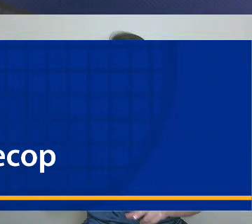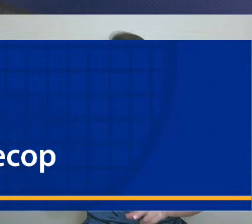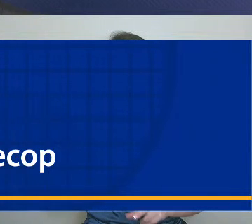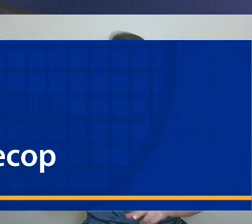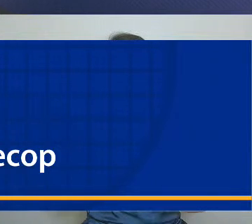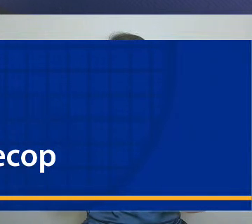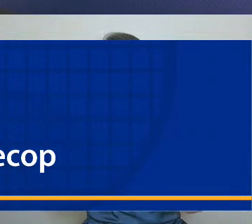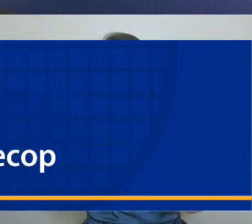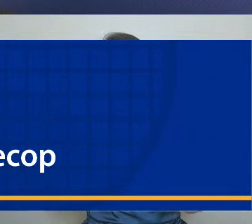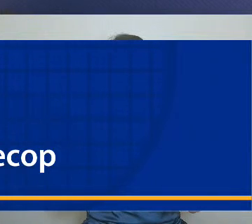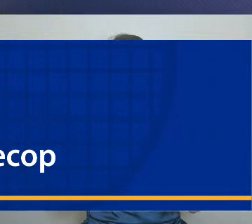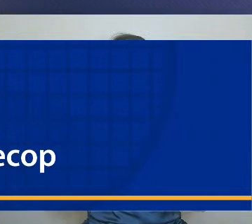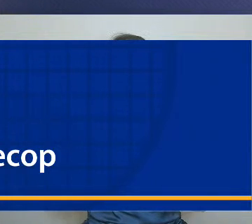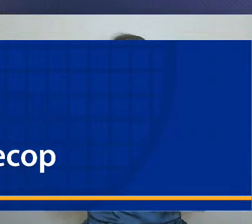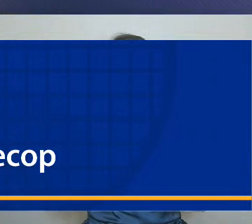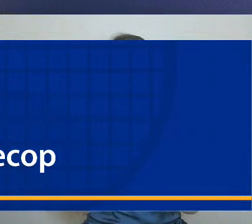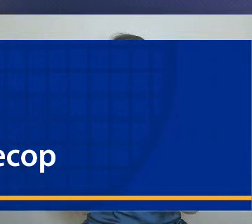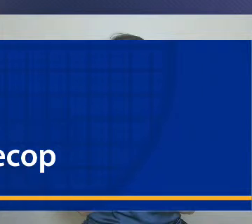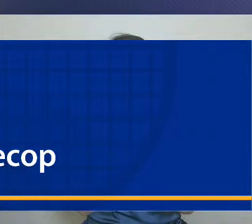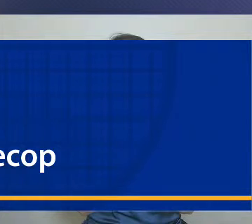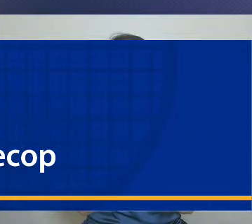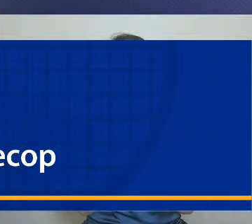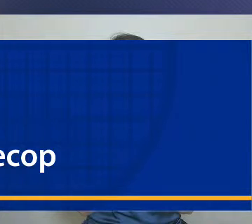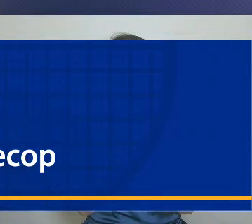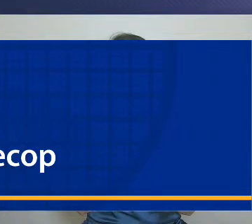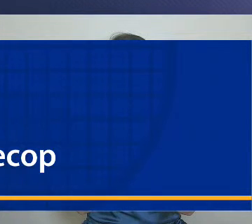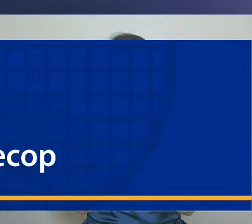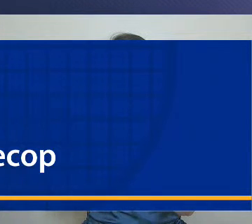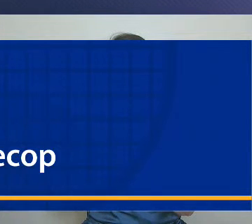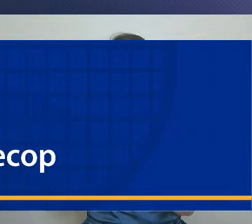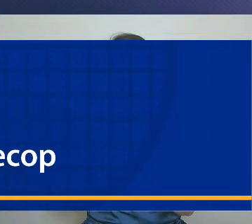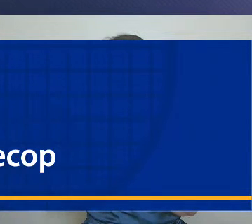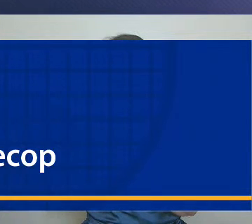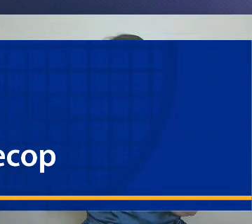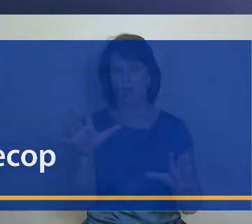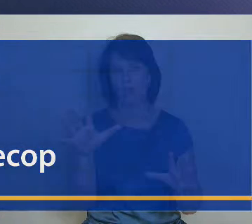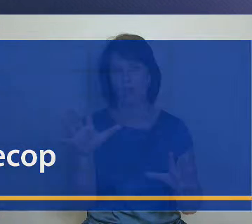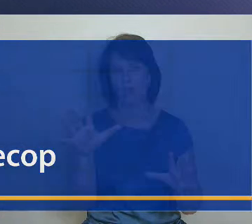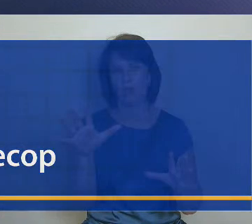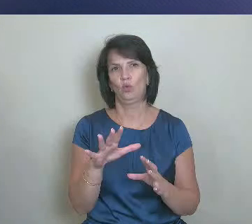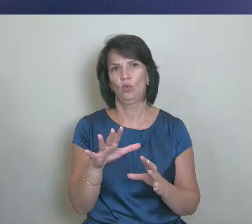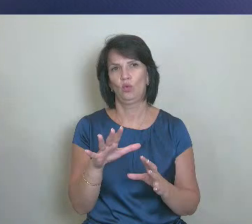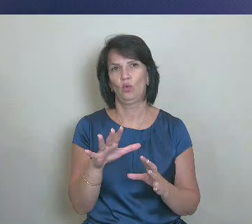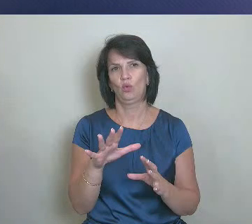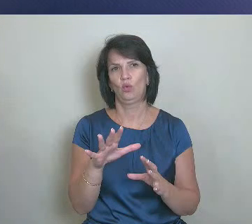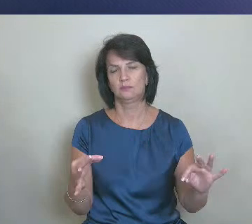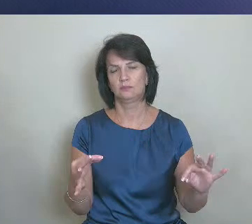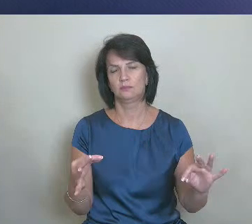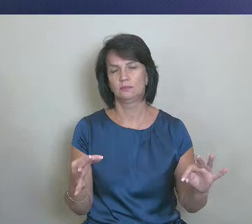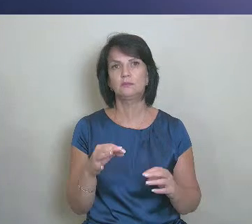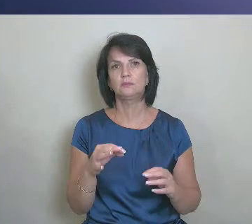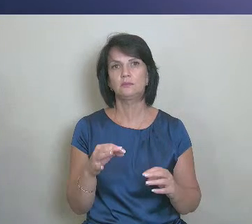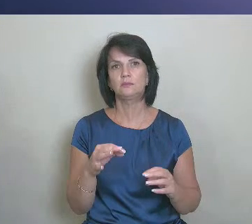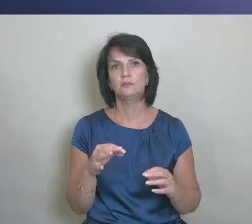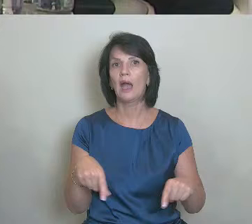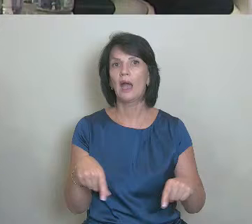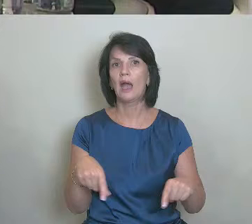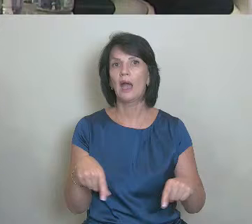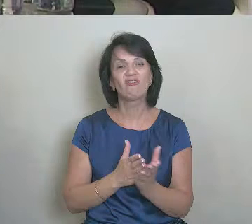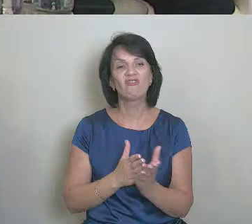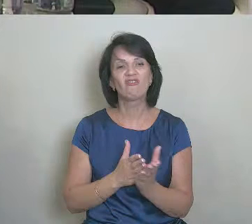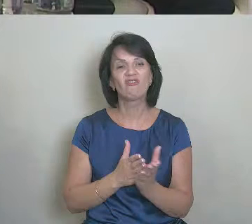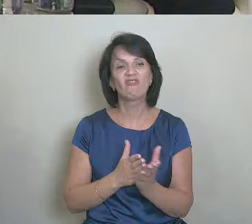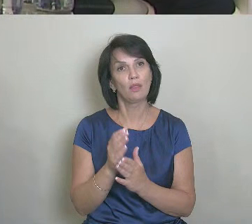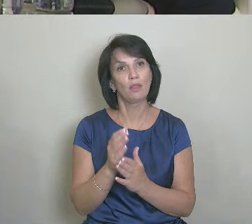are time-consuming in terms of adjudication, and we very much hope that it's not going to serve as the